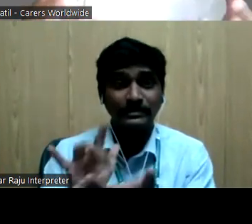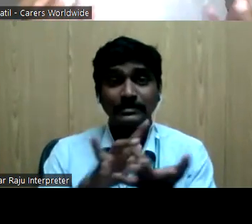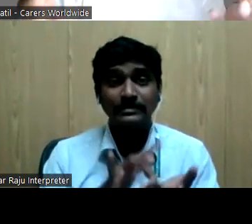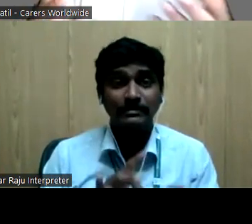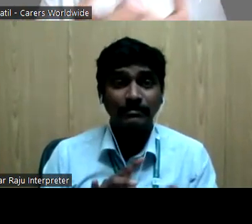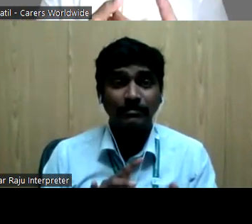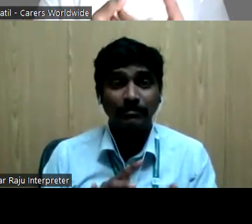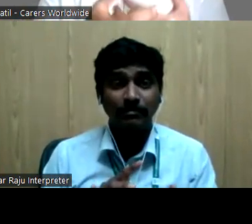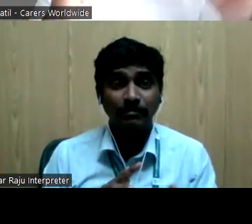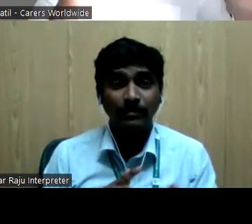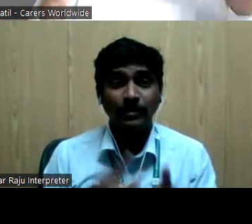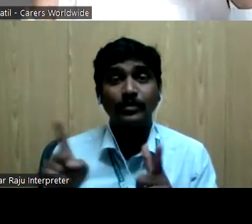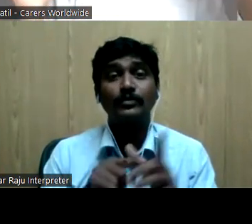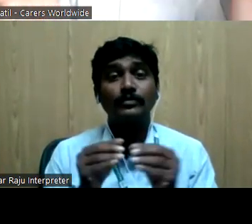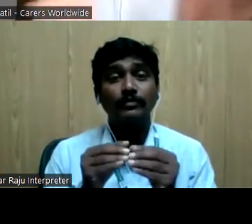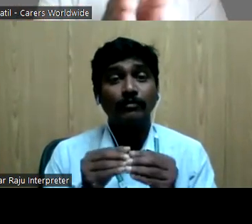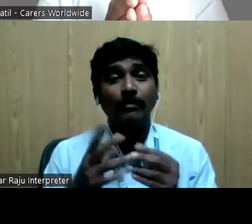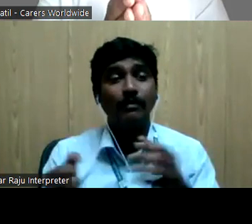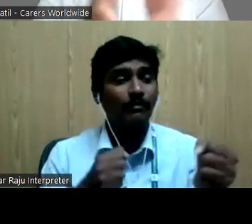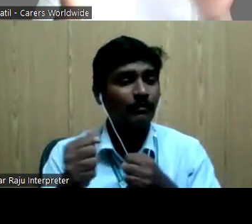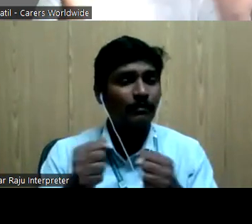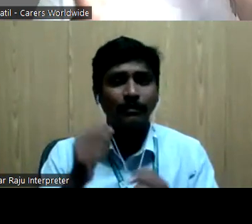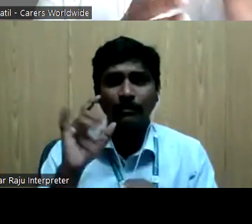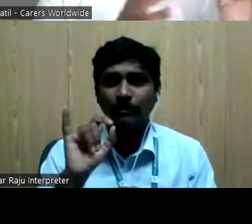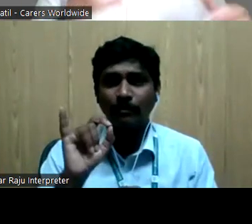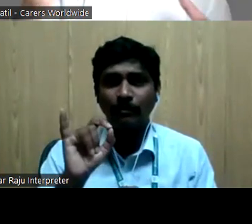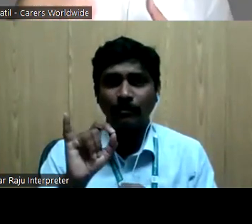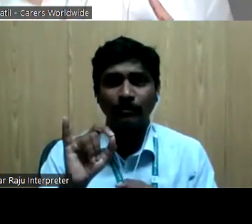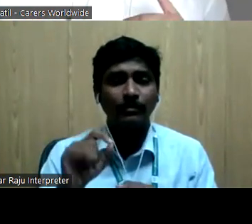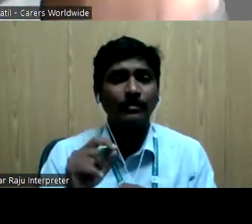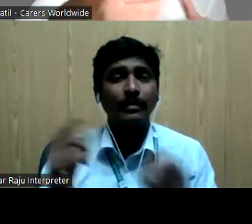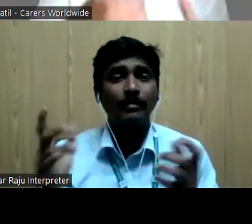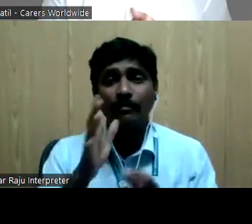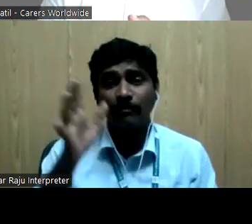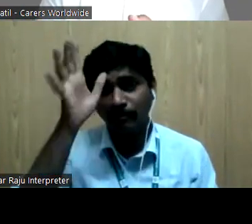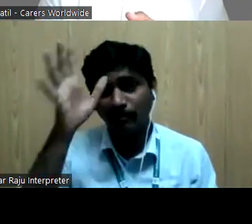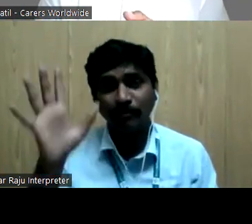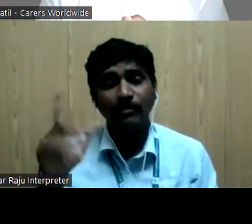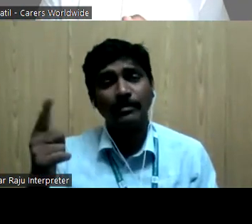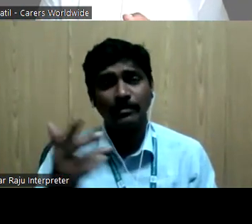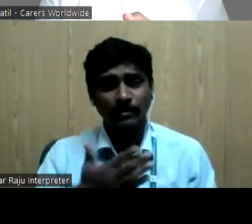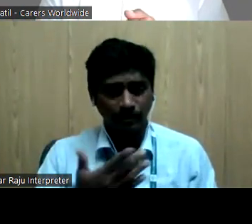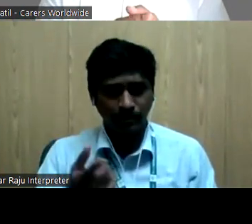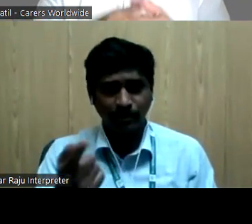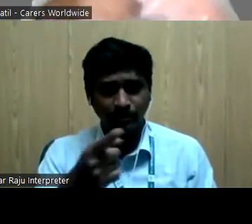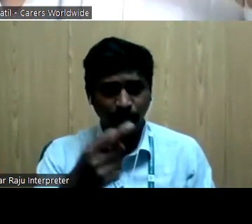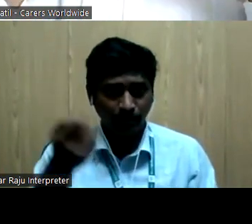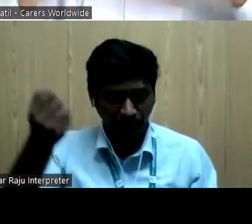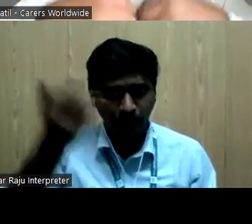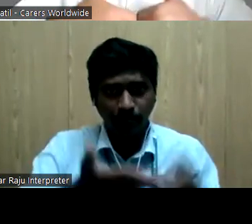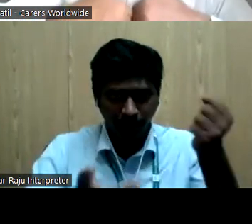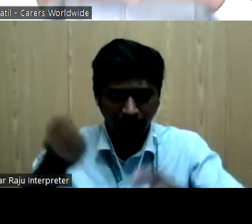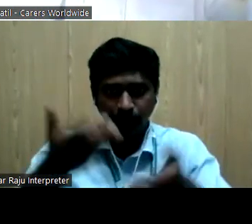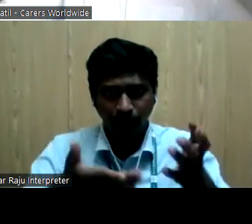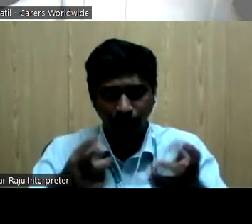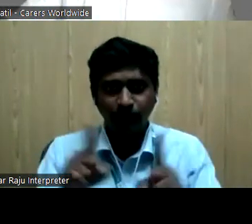the employment. And now of that more than 60, 10 are independent. Parents are contributing to run these centers. And that